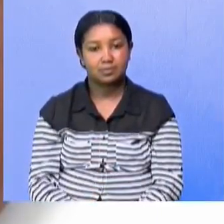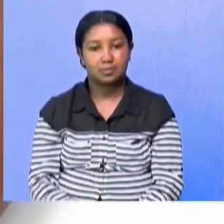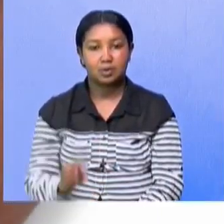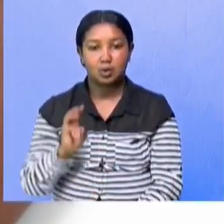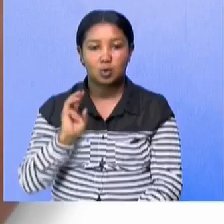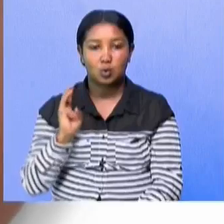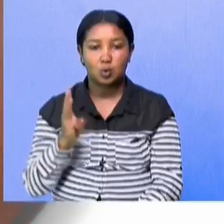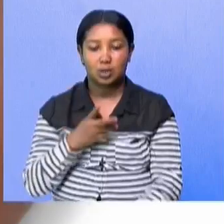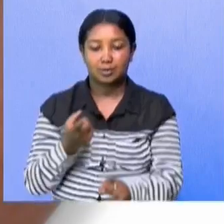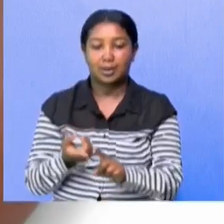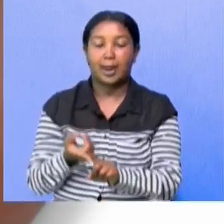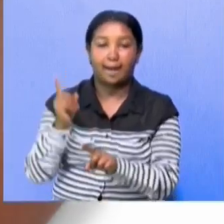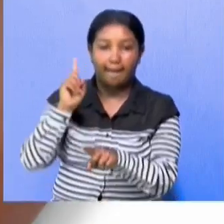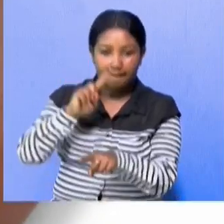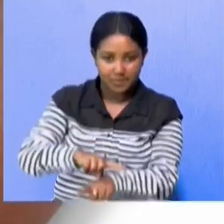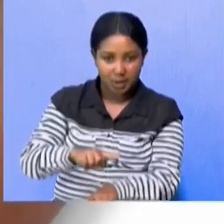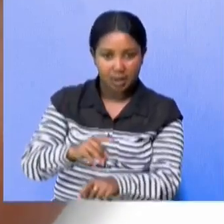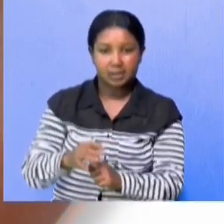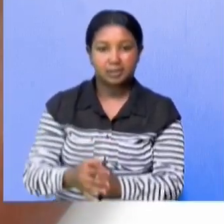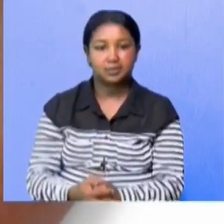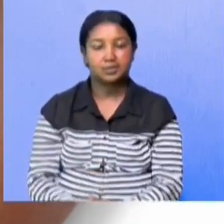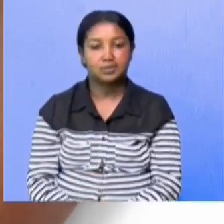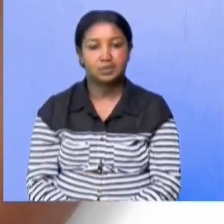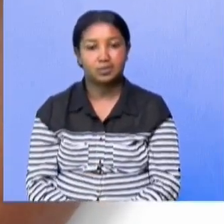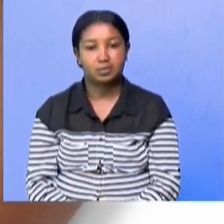we came back